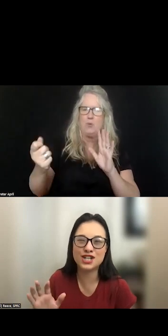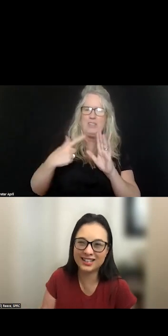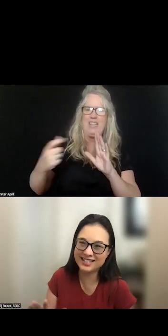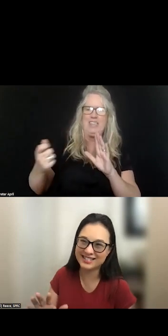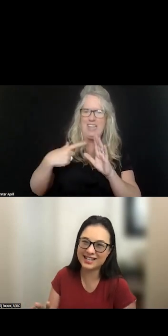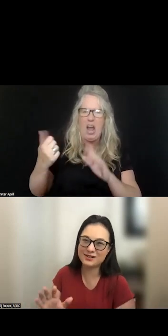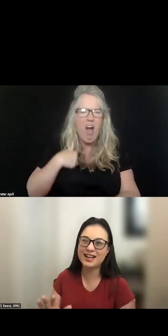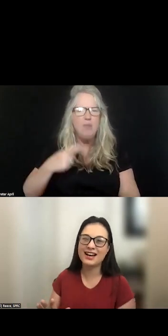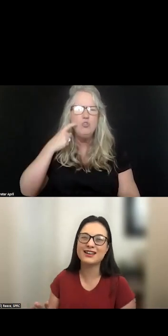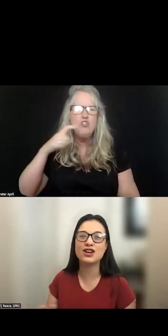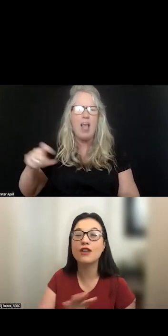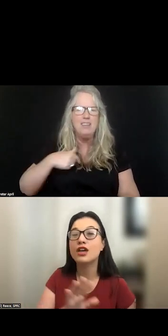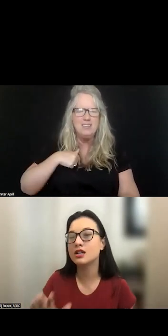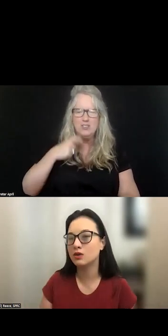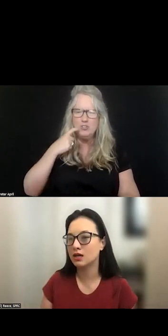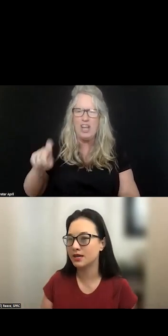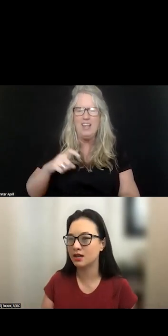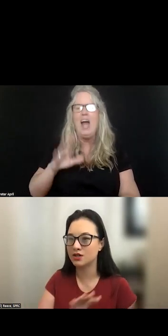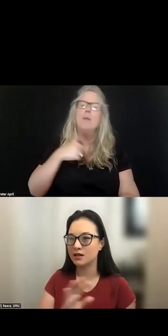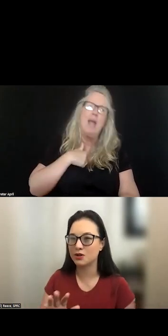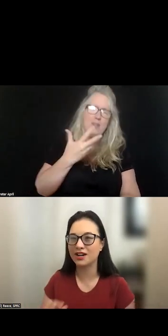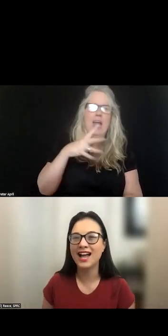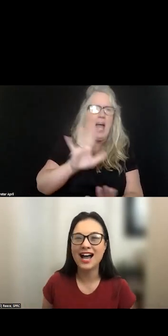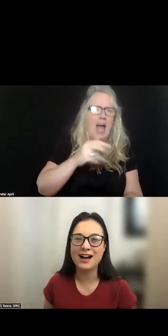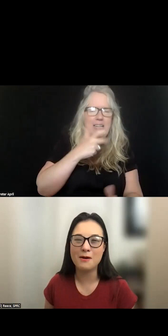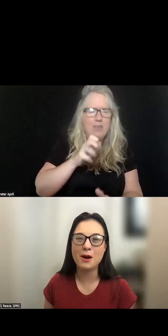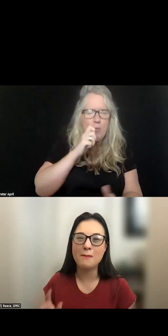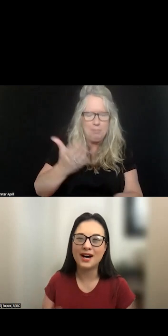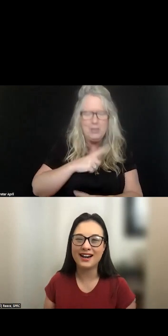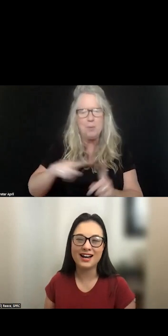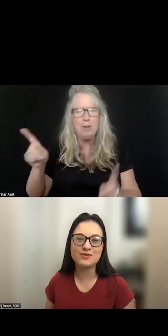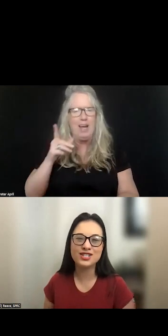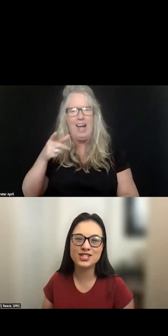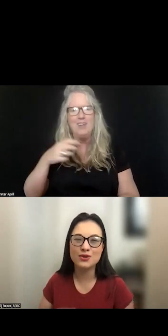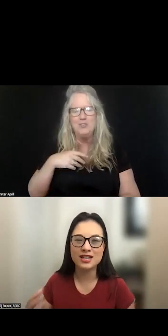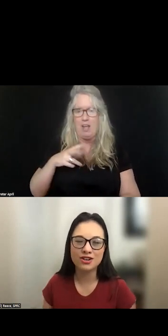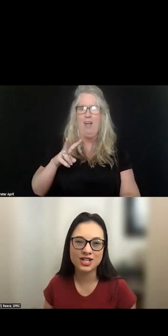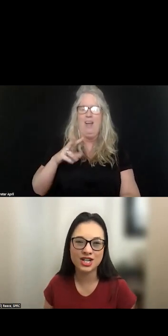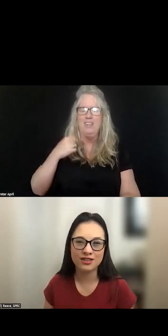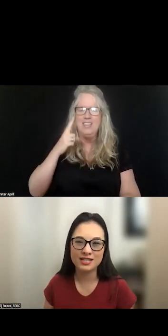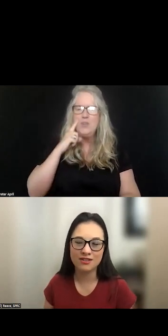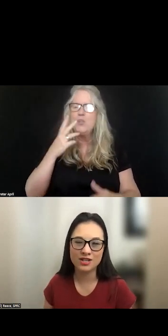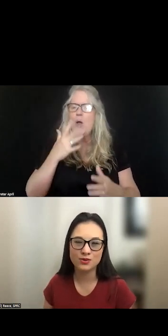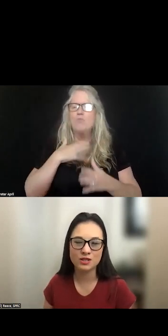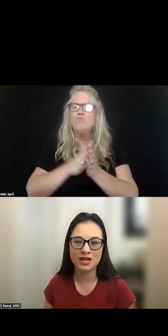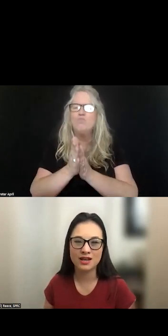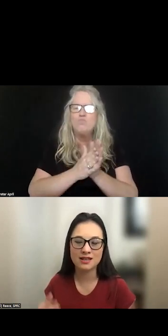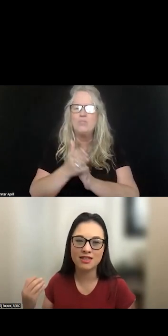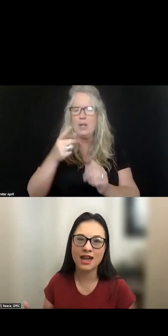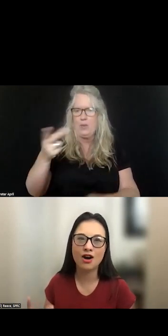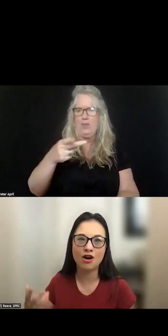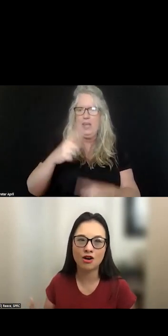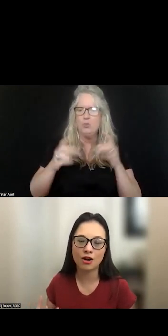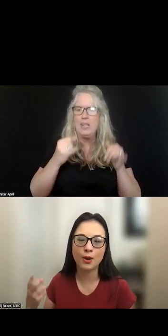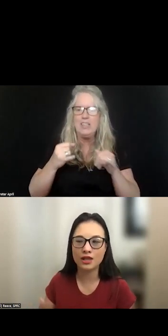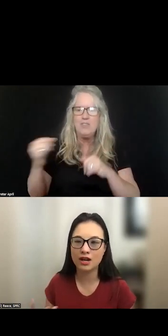so jealous. Not that I don't want to be here, don't get me wrong. But I'm just so eager to share these individuals because